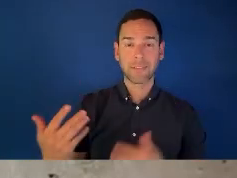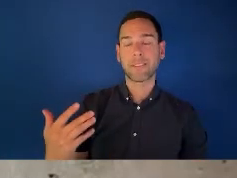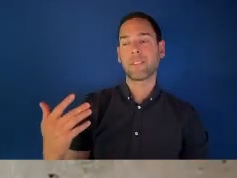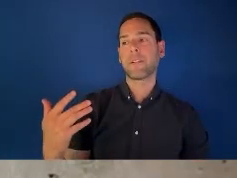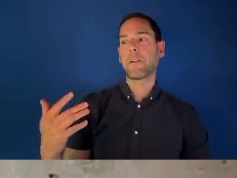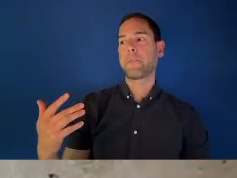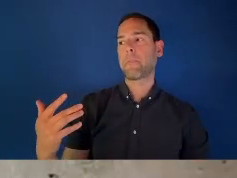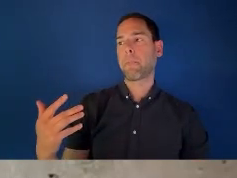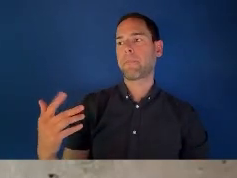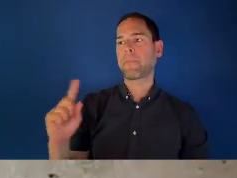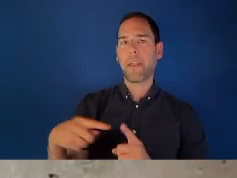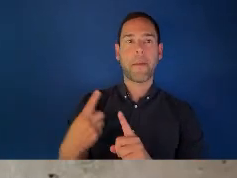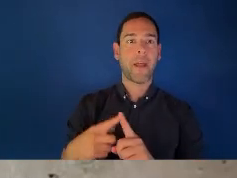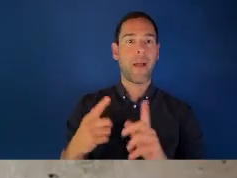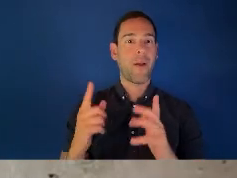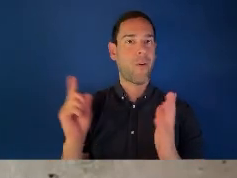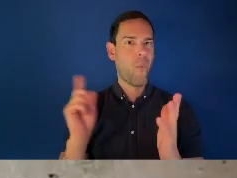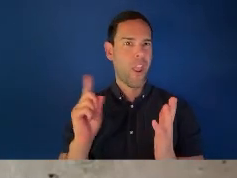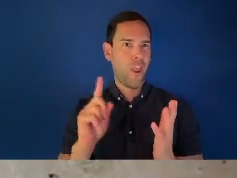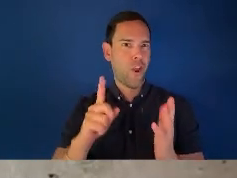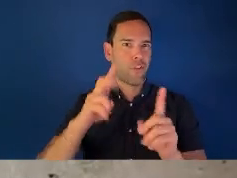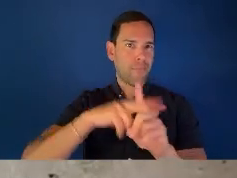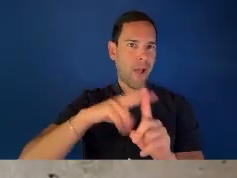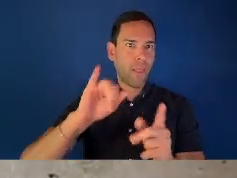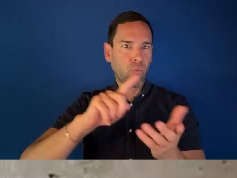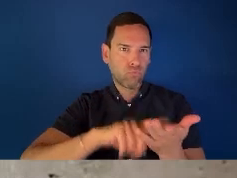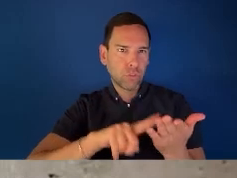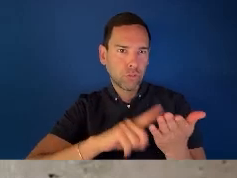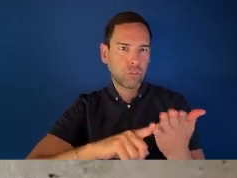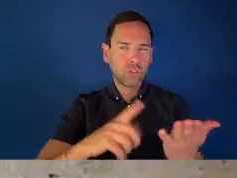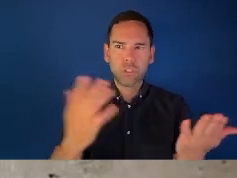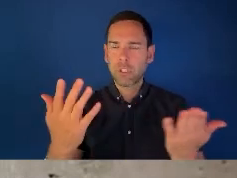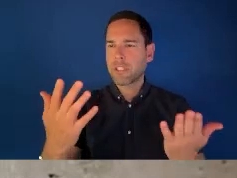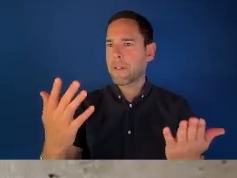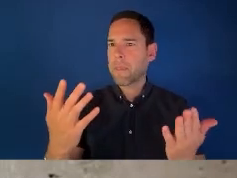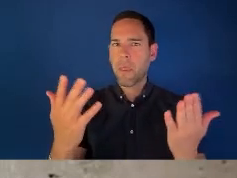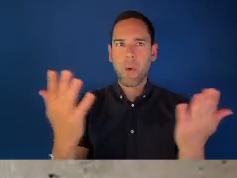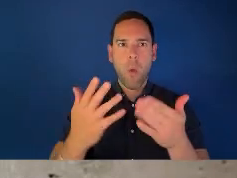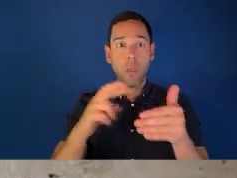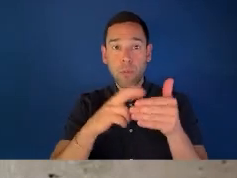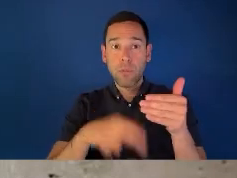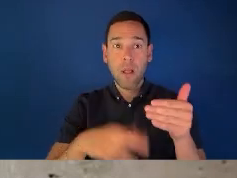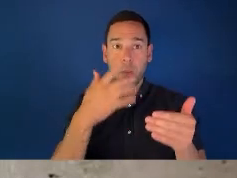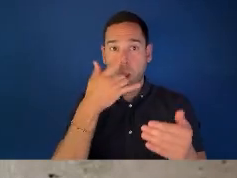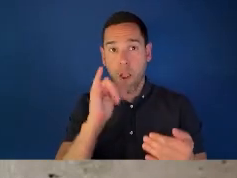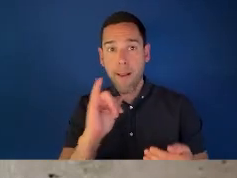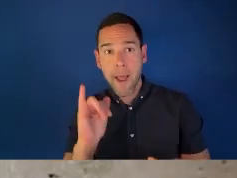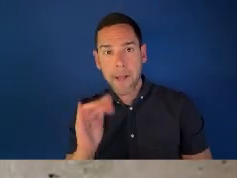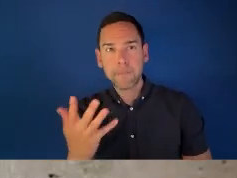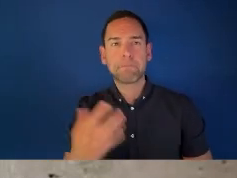personally, but also just in terms of how inaccessible research is for disabled people. But